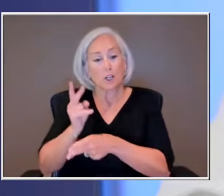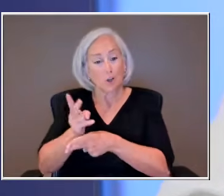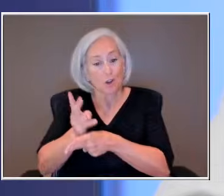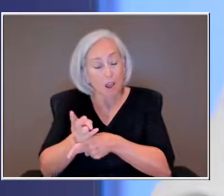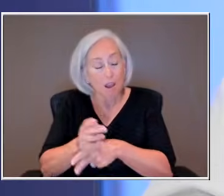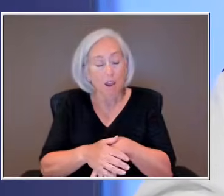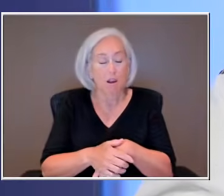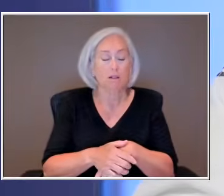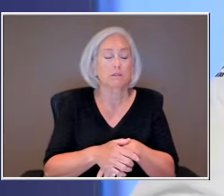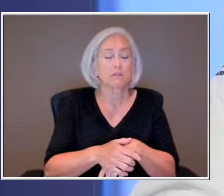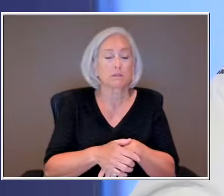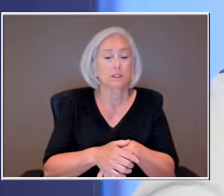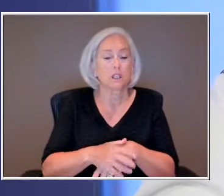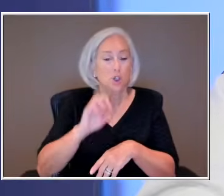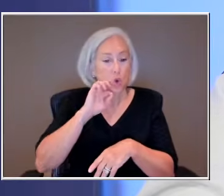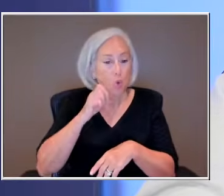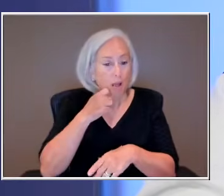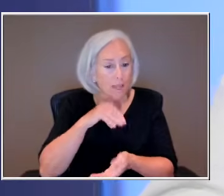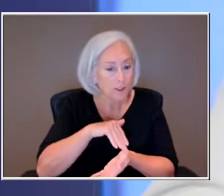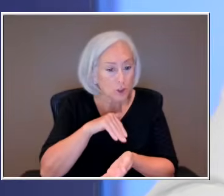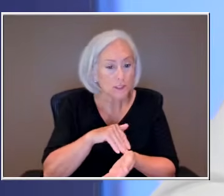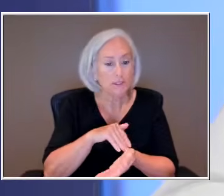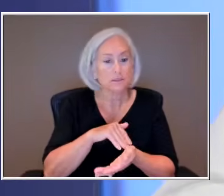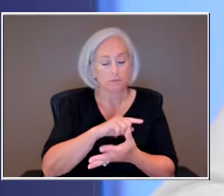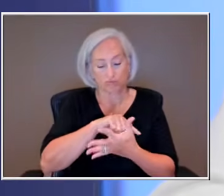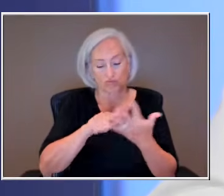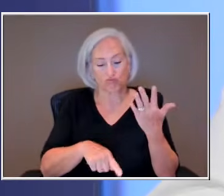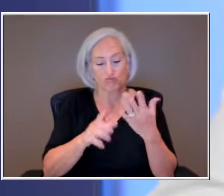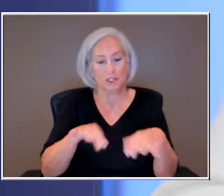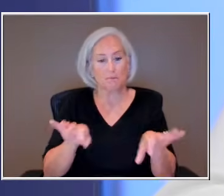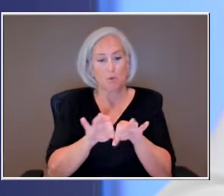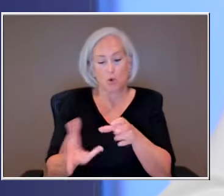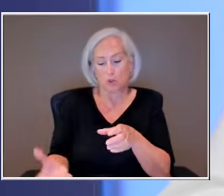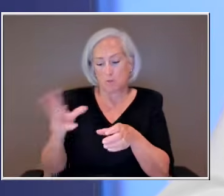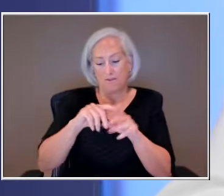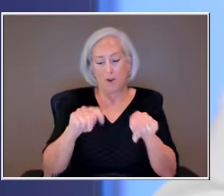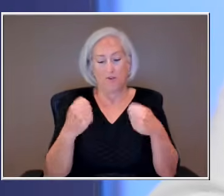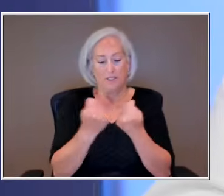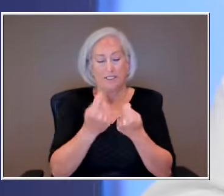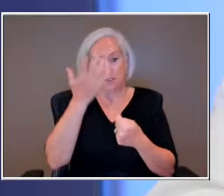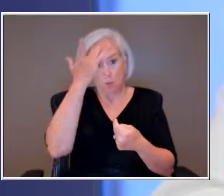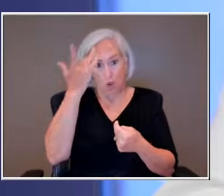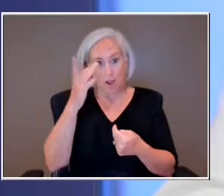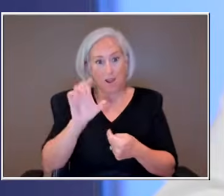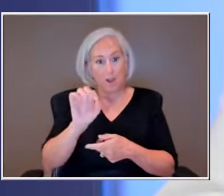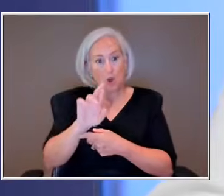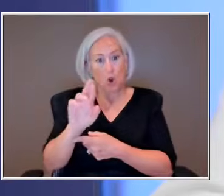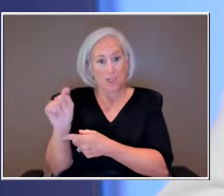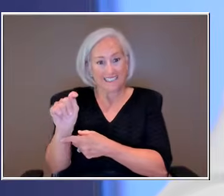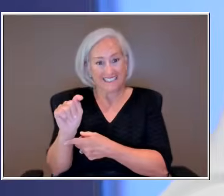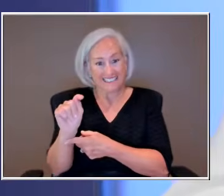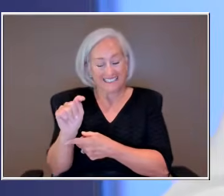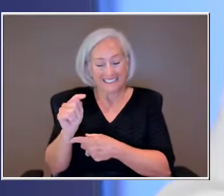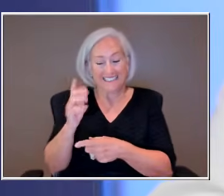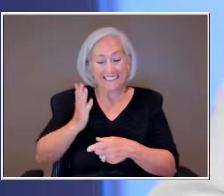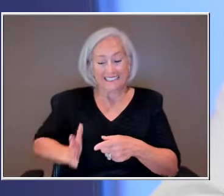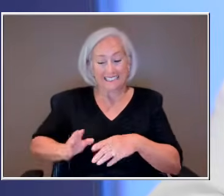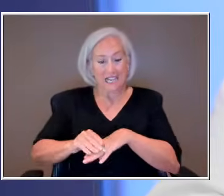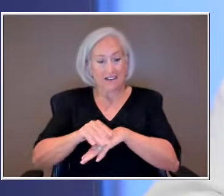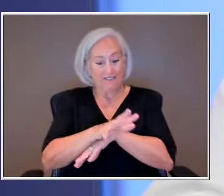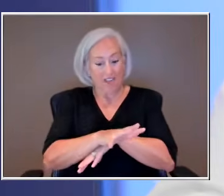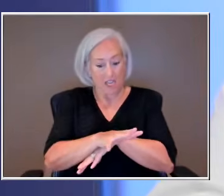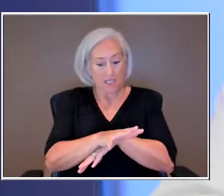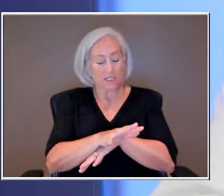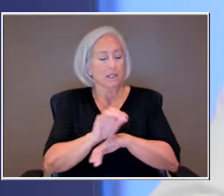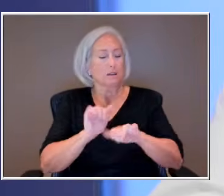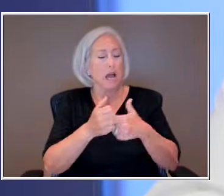our neurologists. And these are all important because the side effects that could come from the CAR T cell and how to manage these side effects in case and to